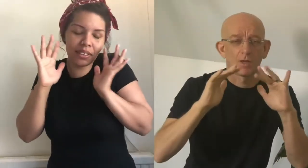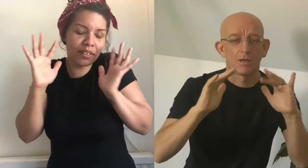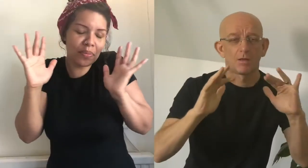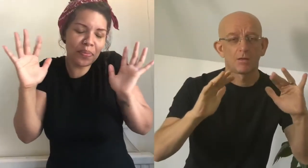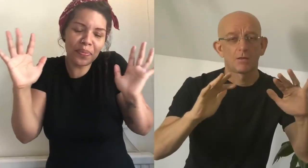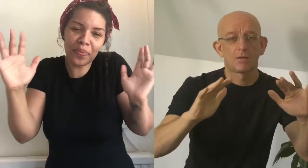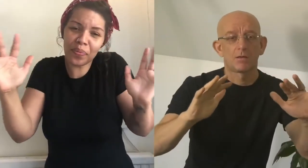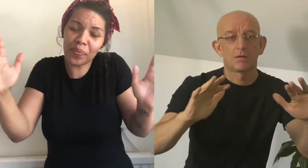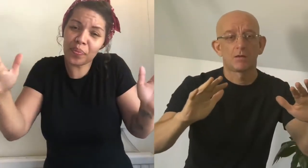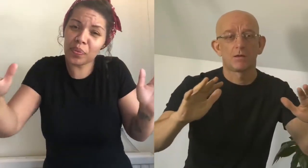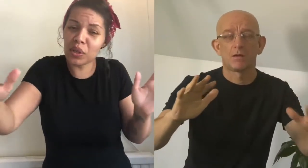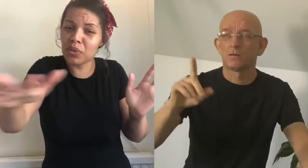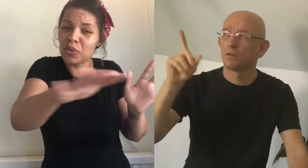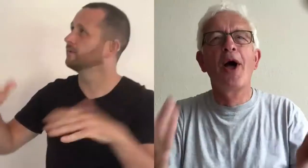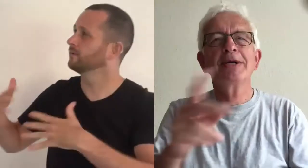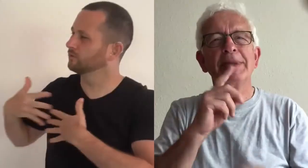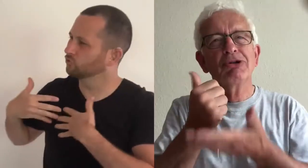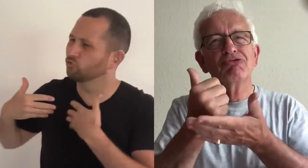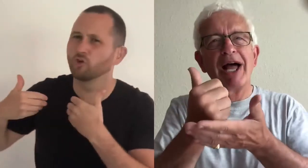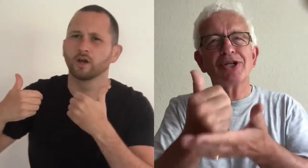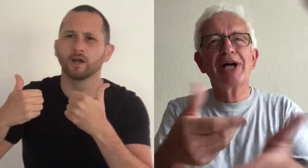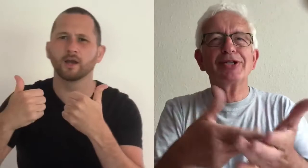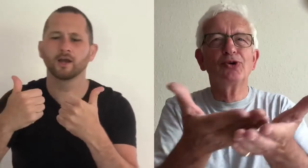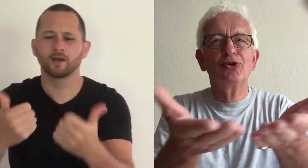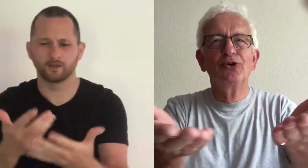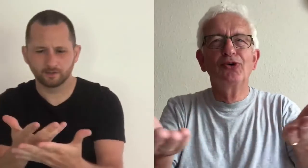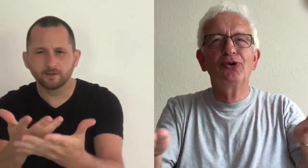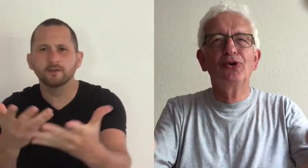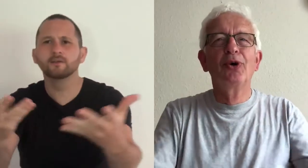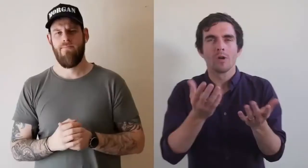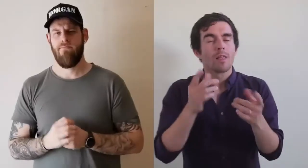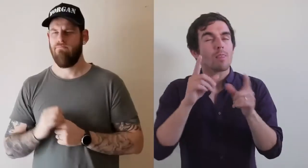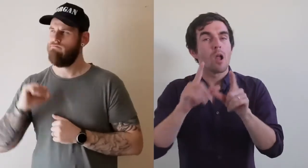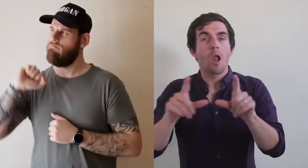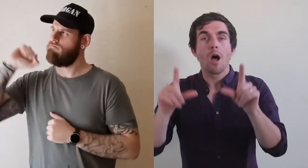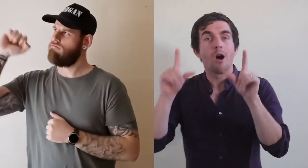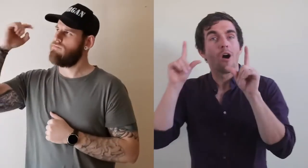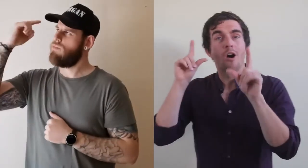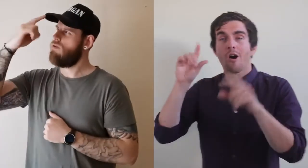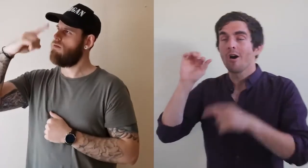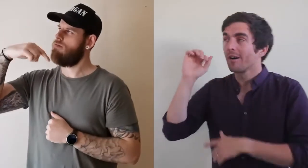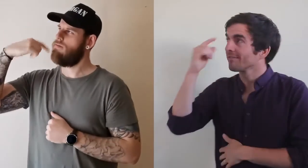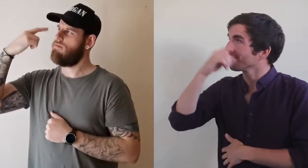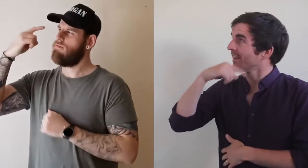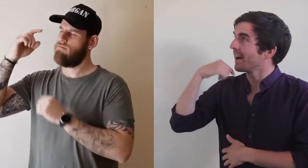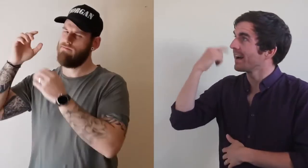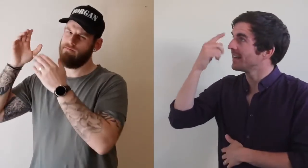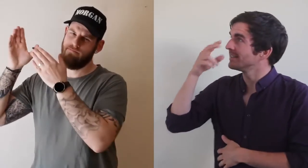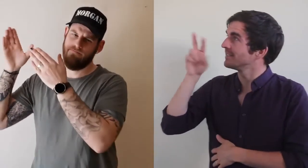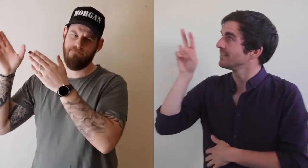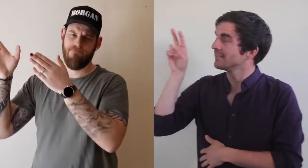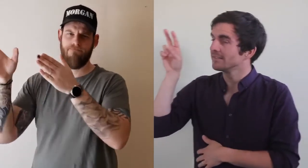make his face shine upon you, and be gracious to you. The Lord